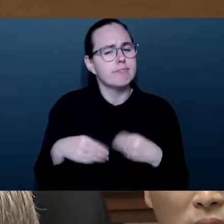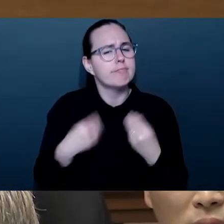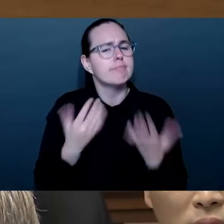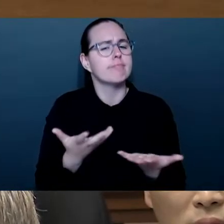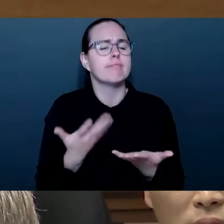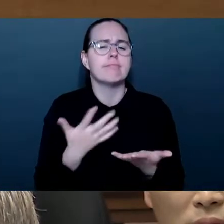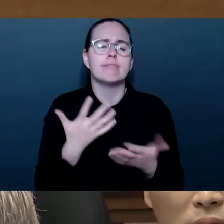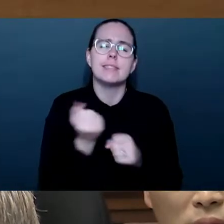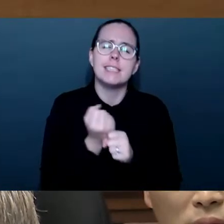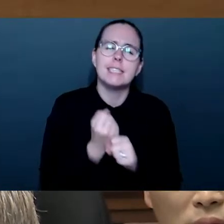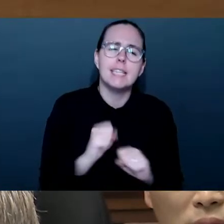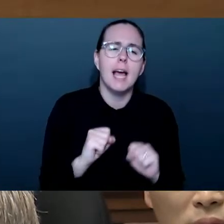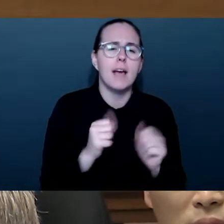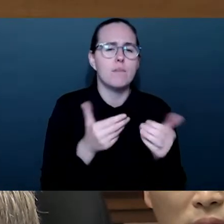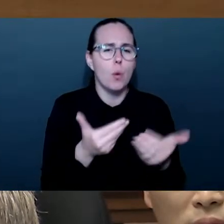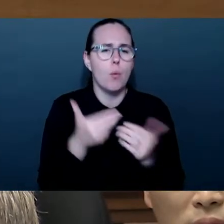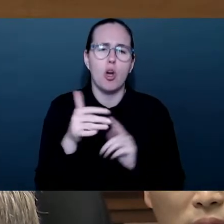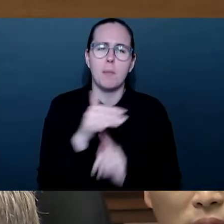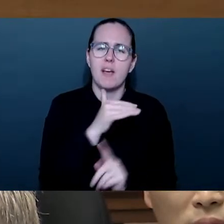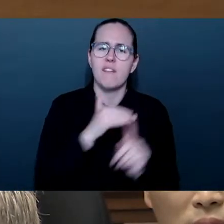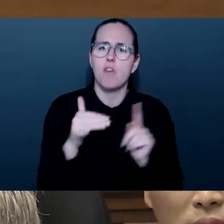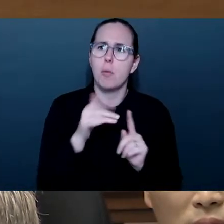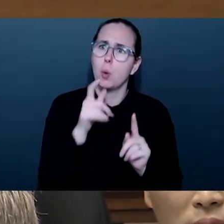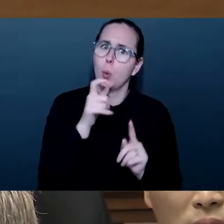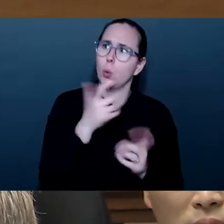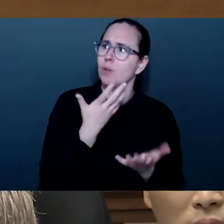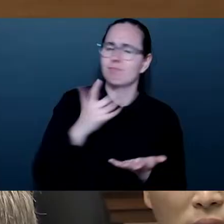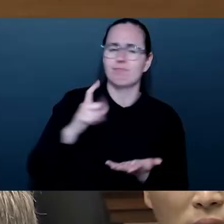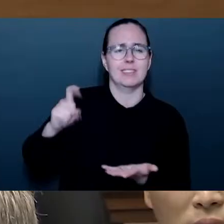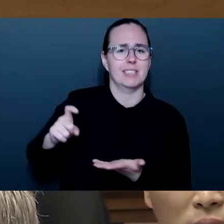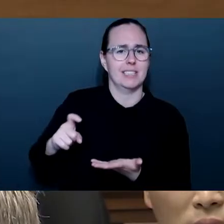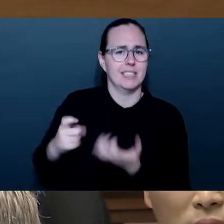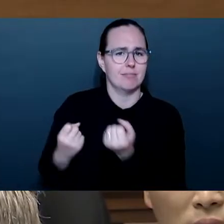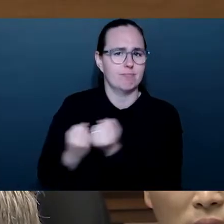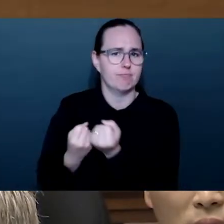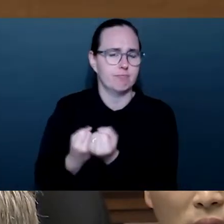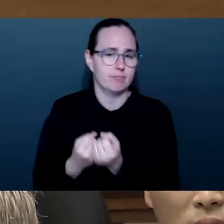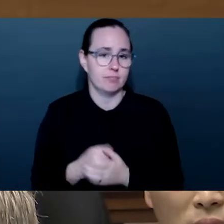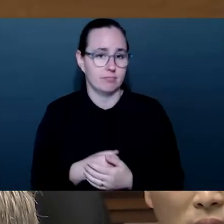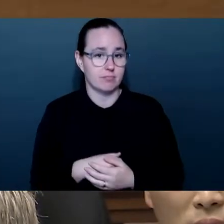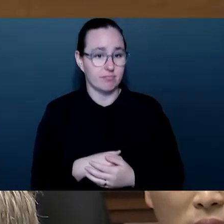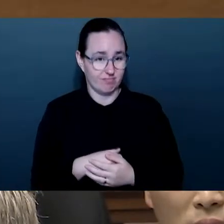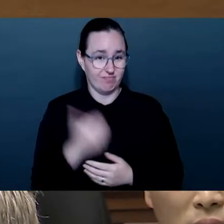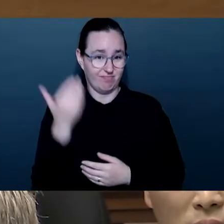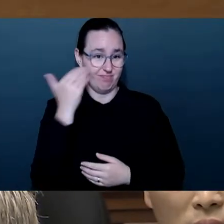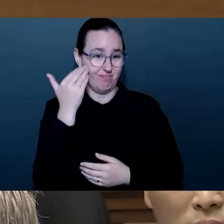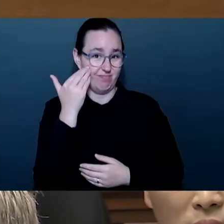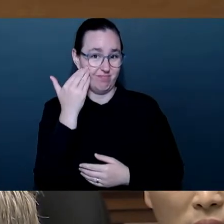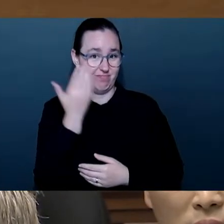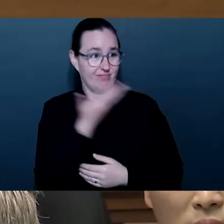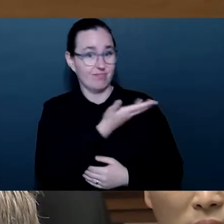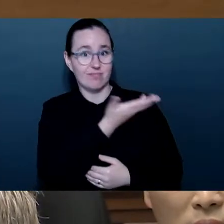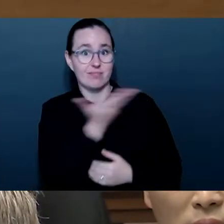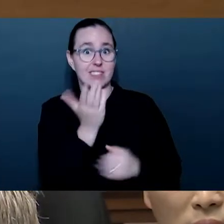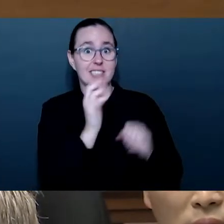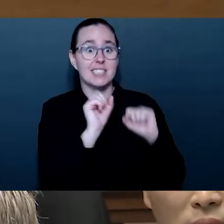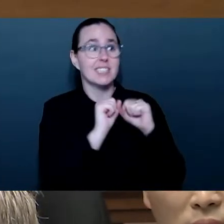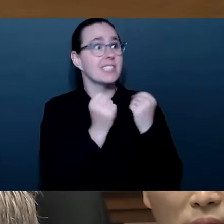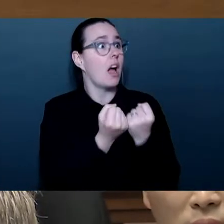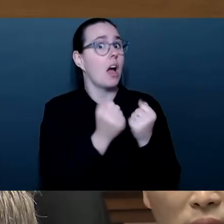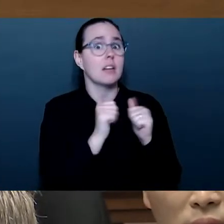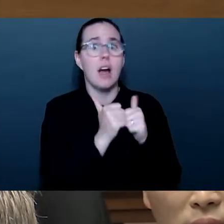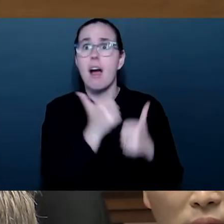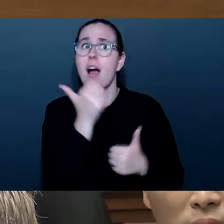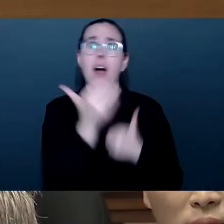that families are the foundation of our society. When families thrive, communities flourish. The Souk Family Resource